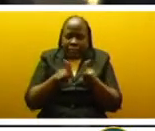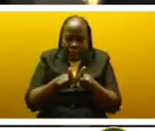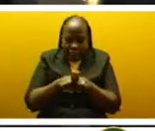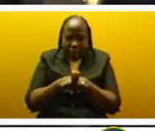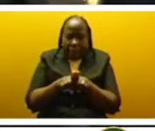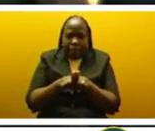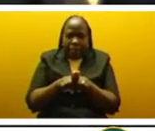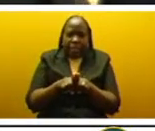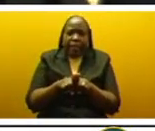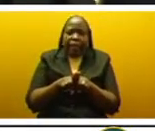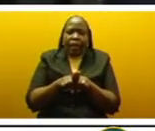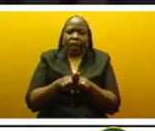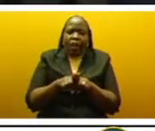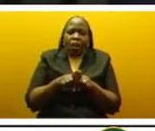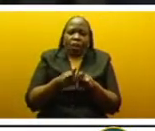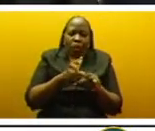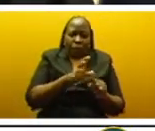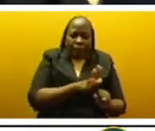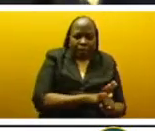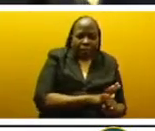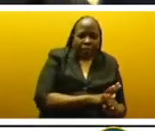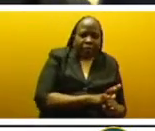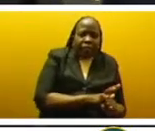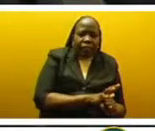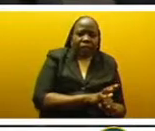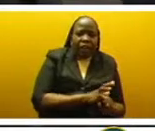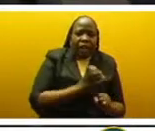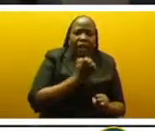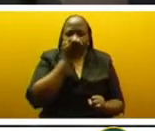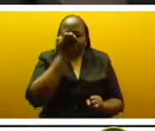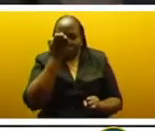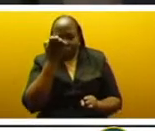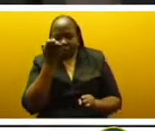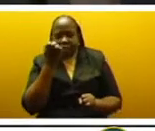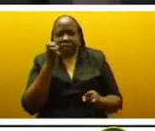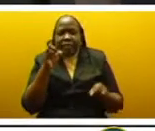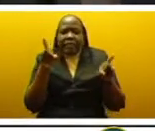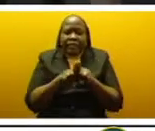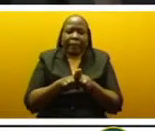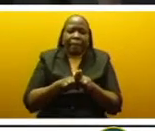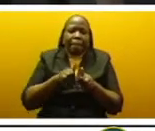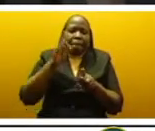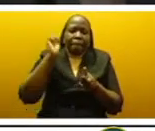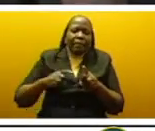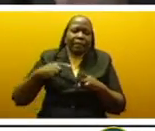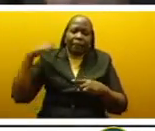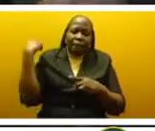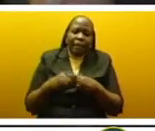and arrogance leads to arbitrary exercise of power.